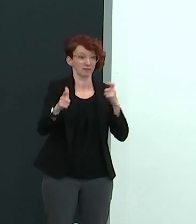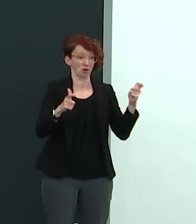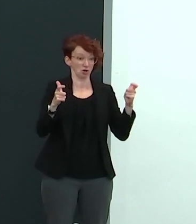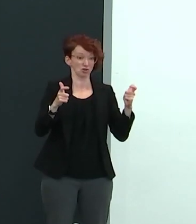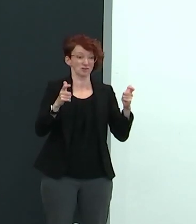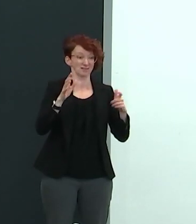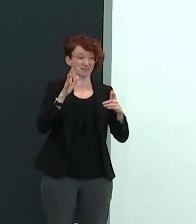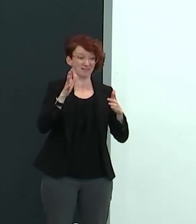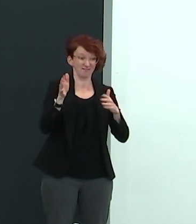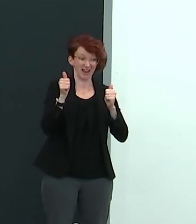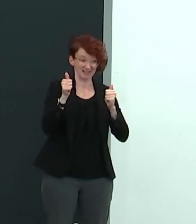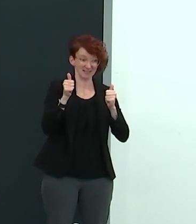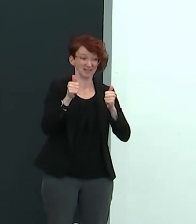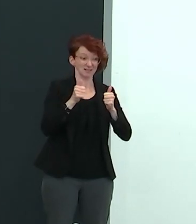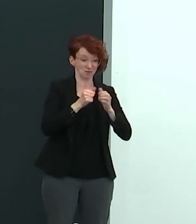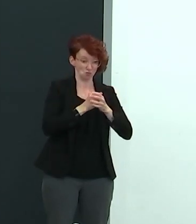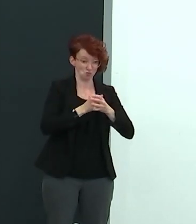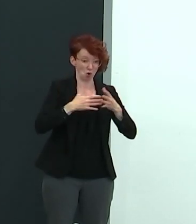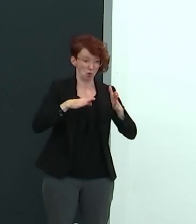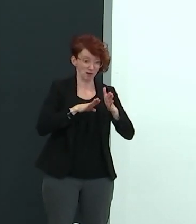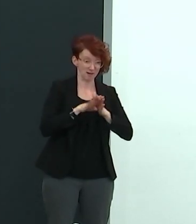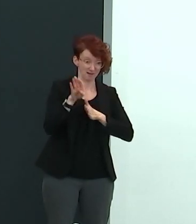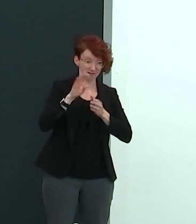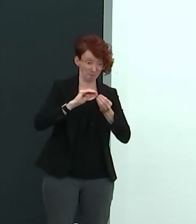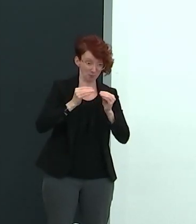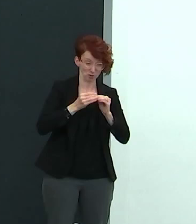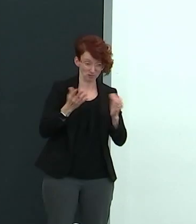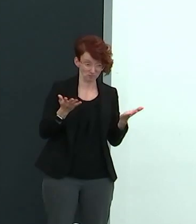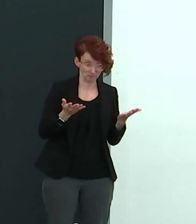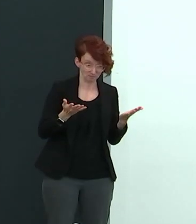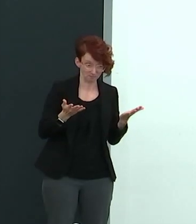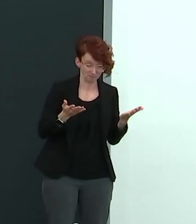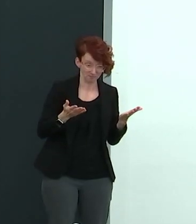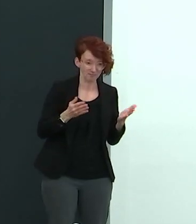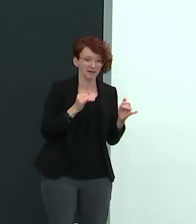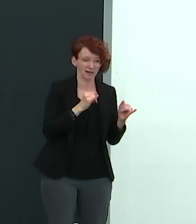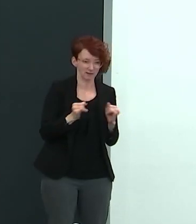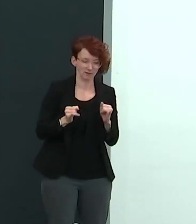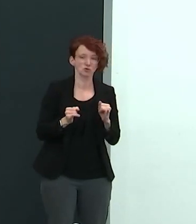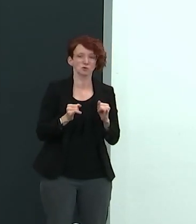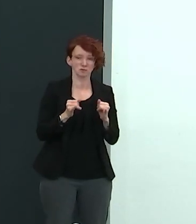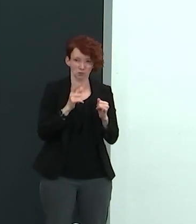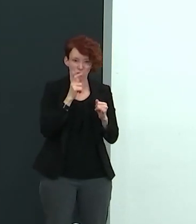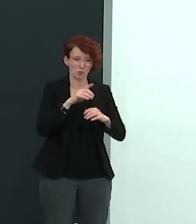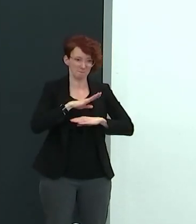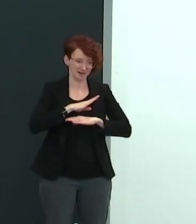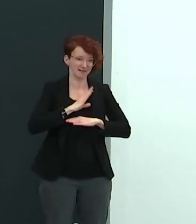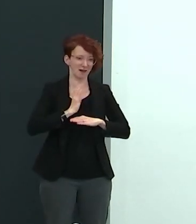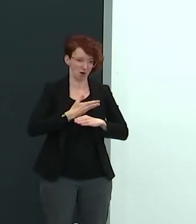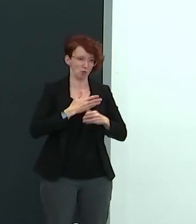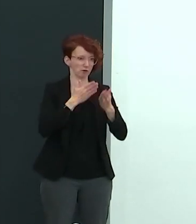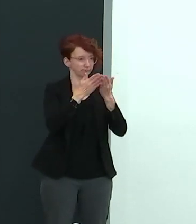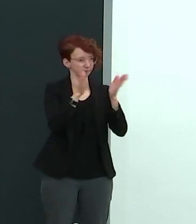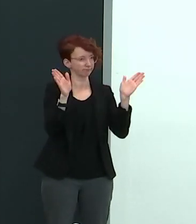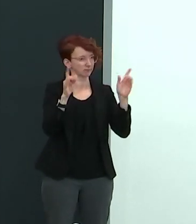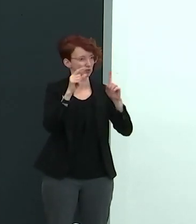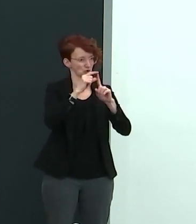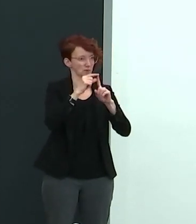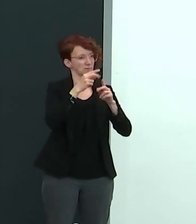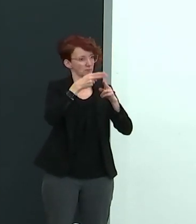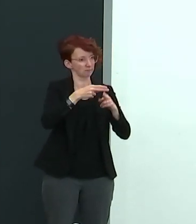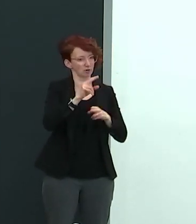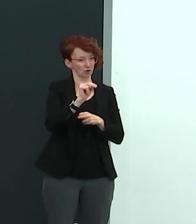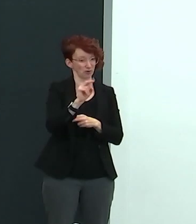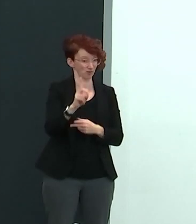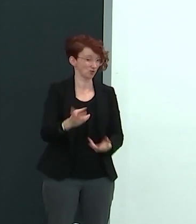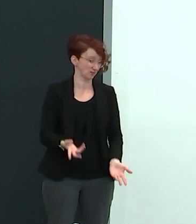growing population within special ed services were individuals that would meet that umbrella of being